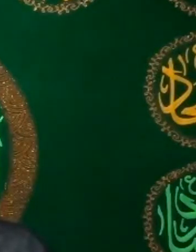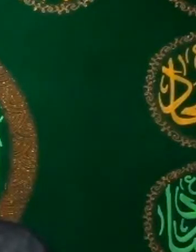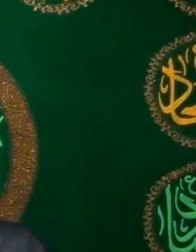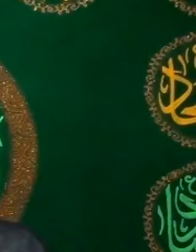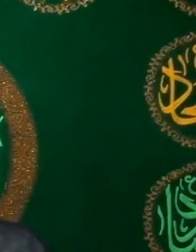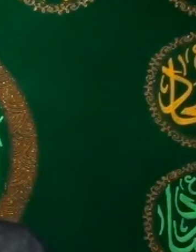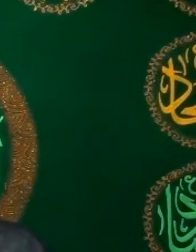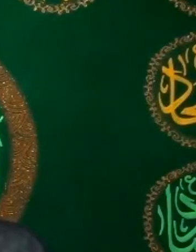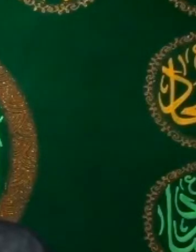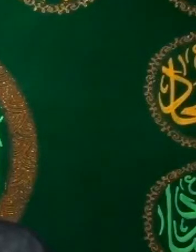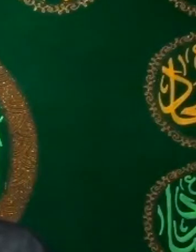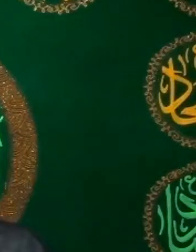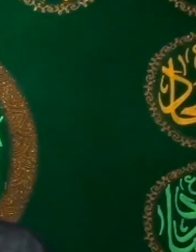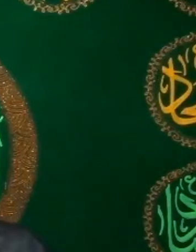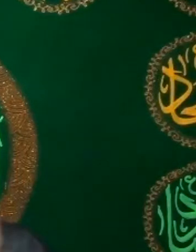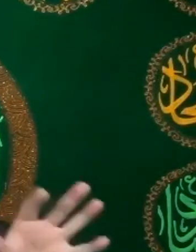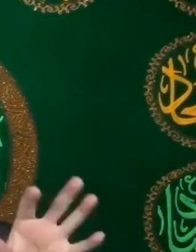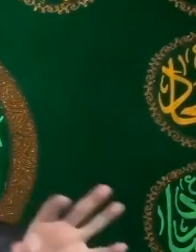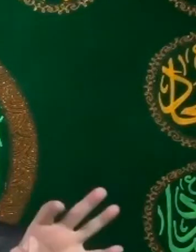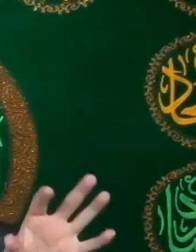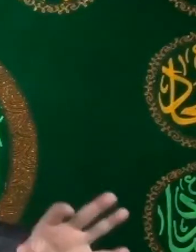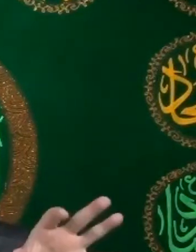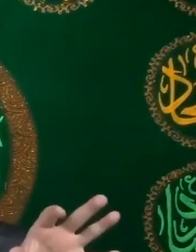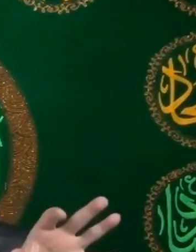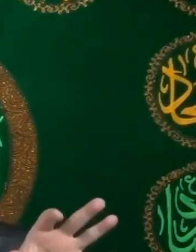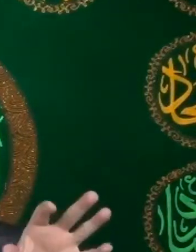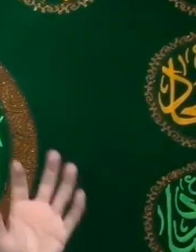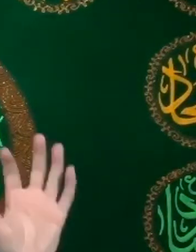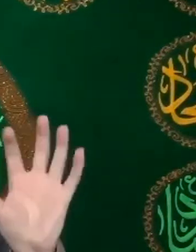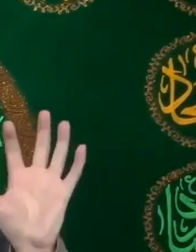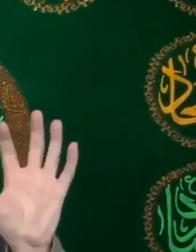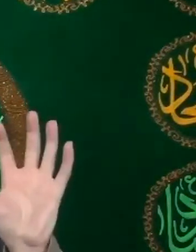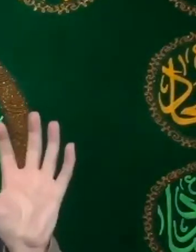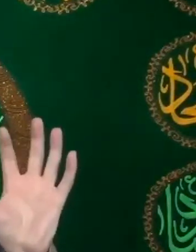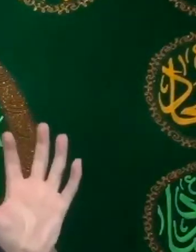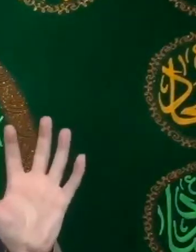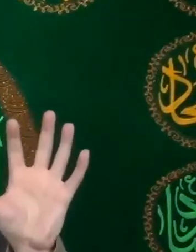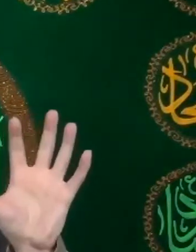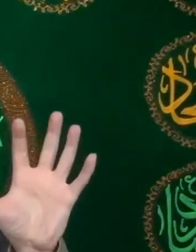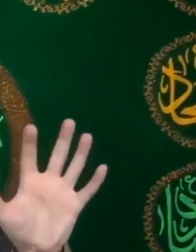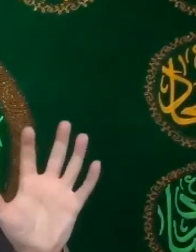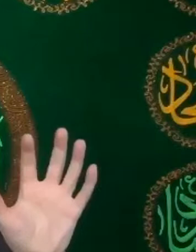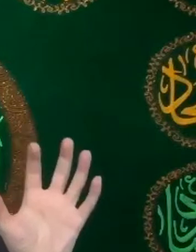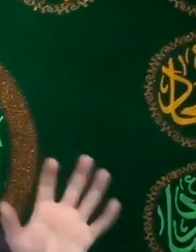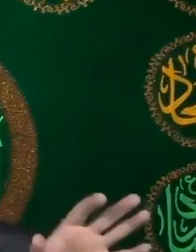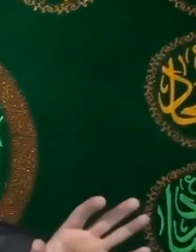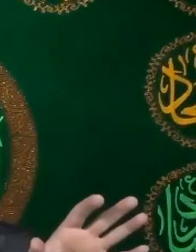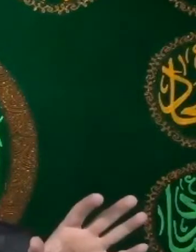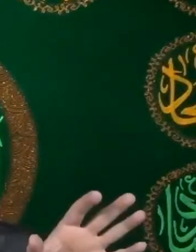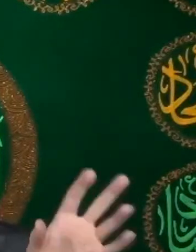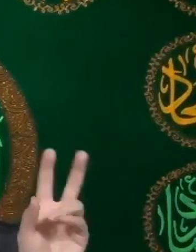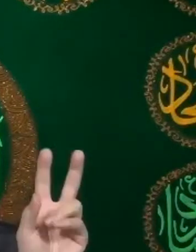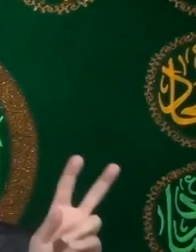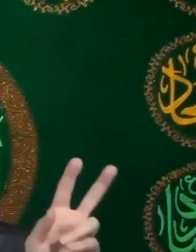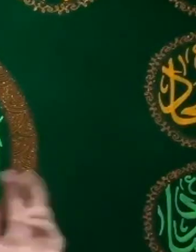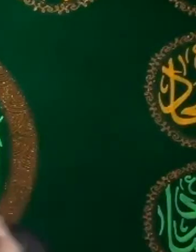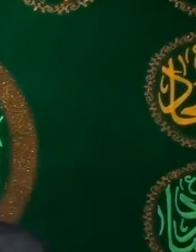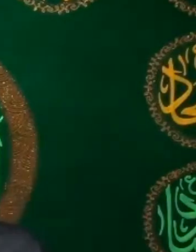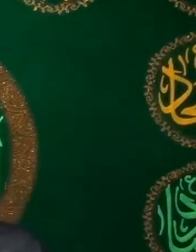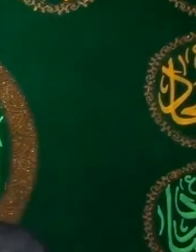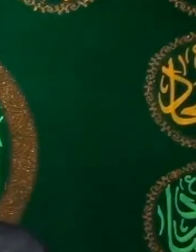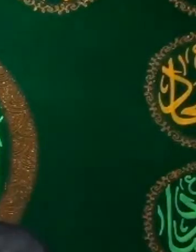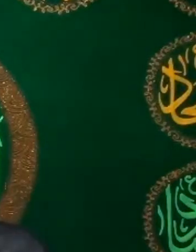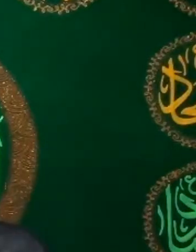it's not the share of the males versus females, I will come back to that and explain, is we have in Islam a law of inheritance that in 2